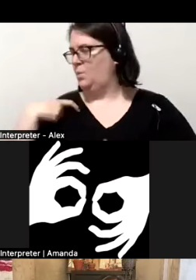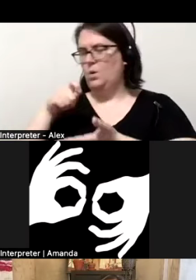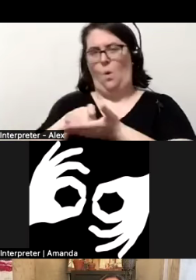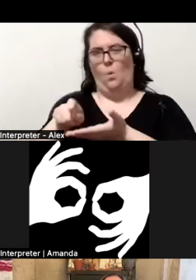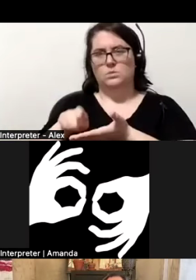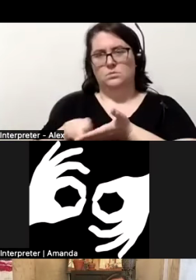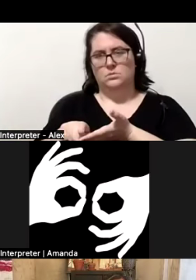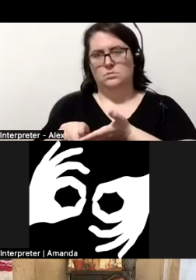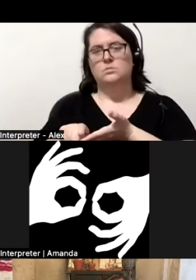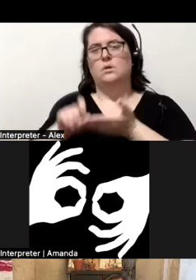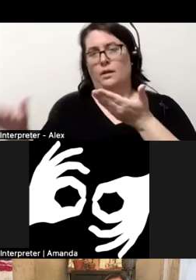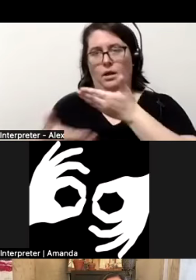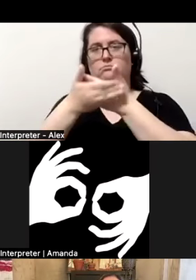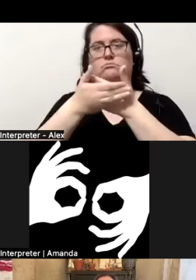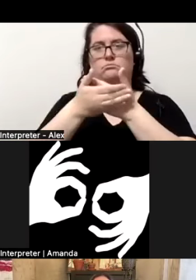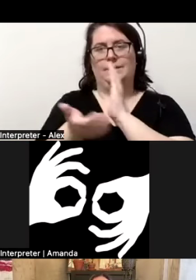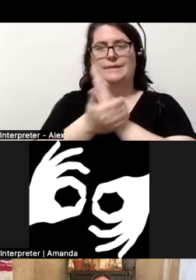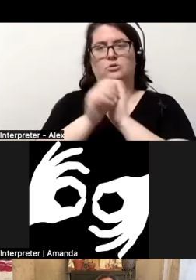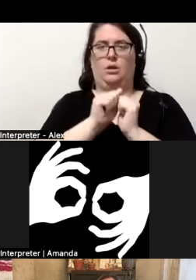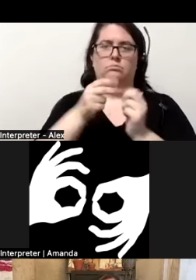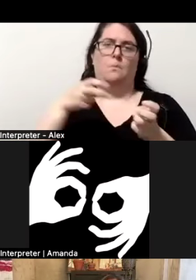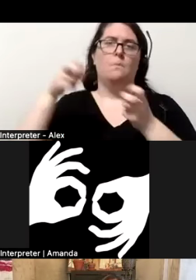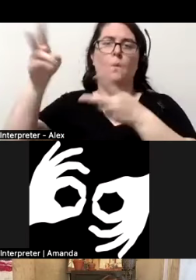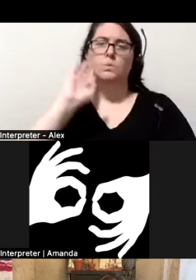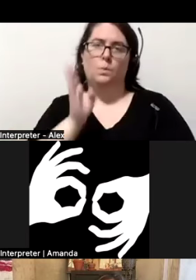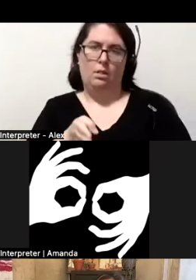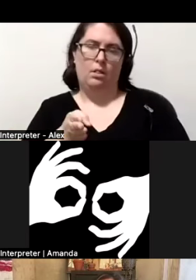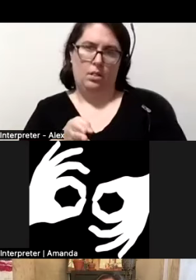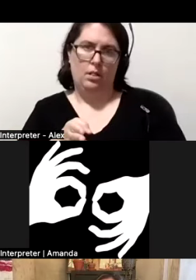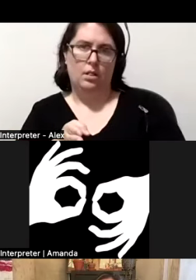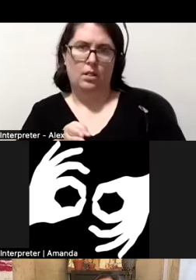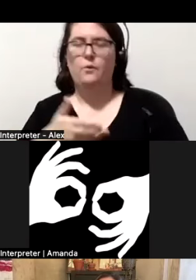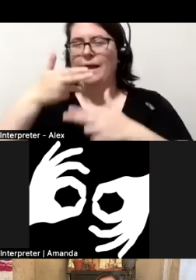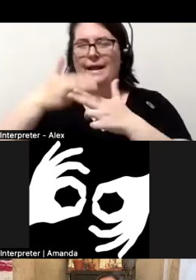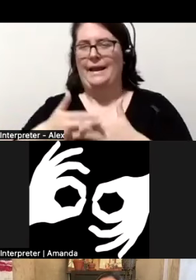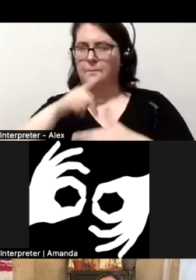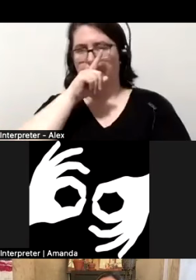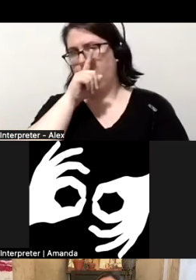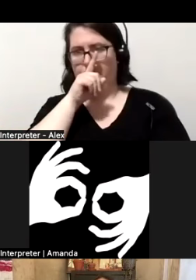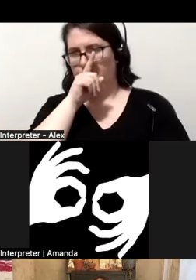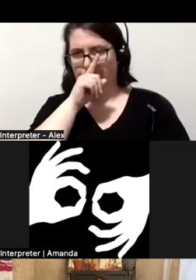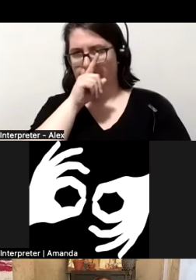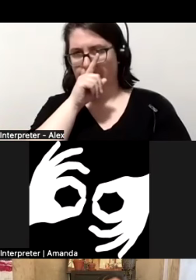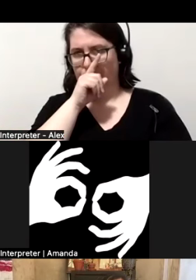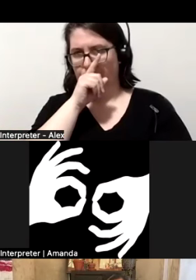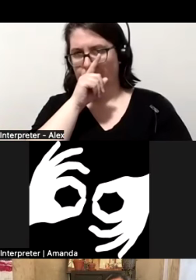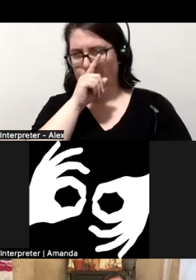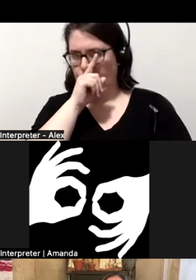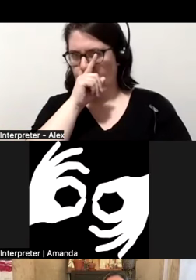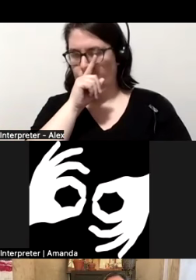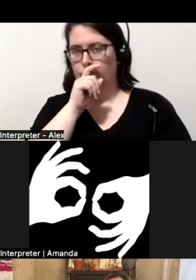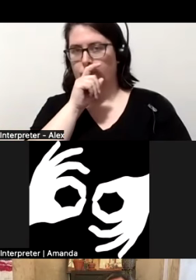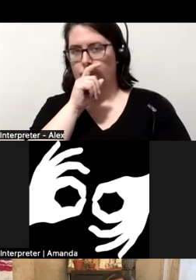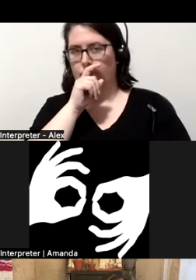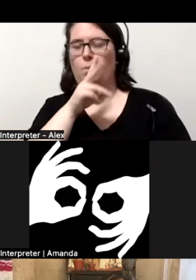taking notes without identifying anyone about the general types of questions that are coming up, and then we will kind of include that on the